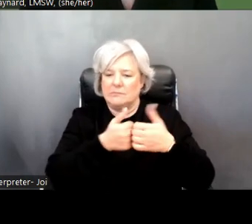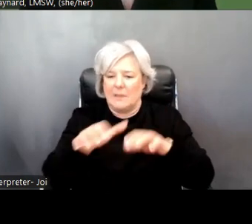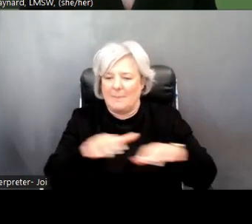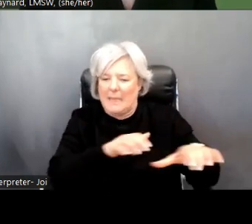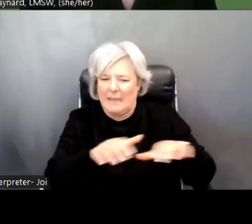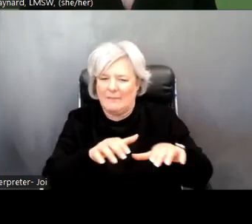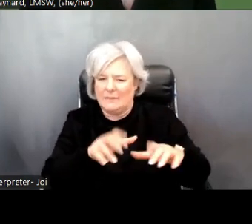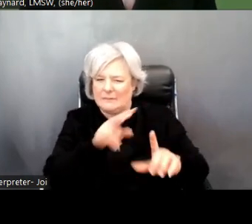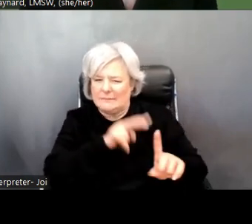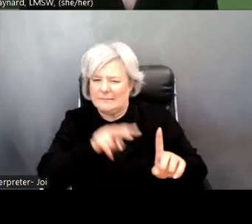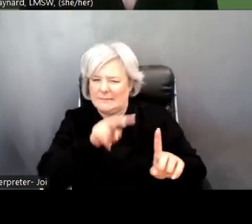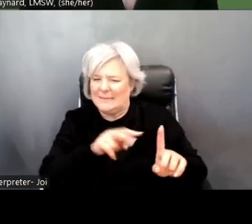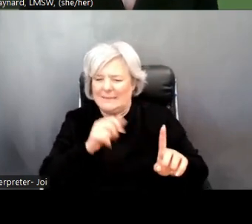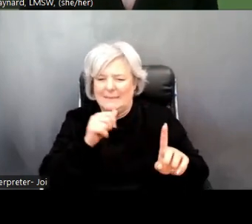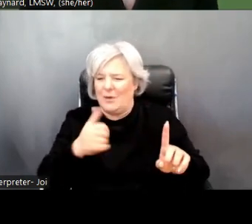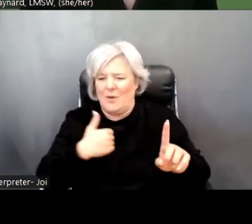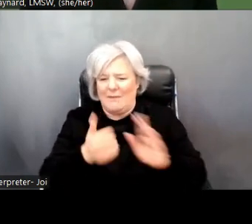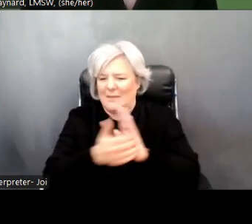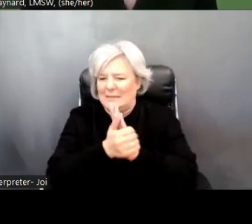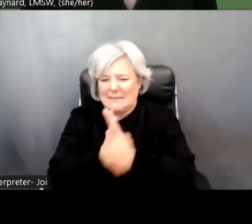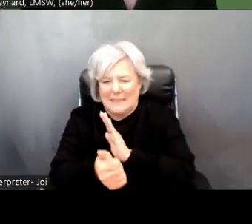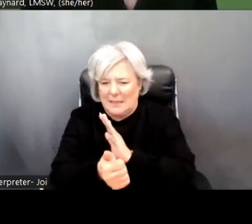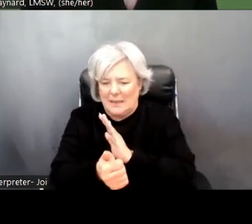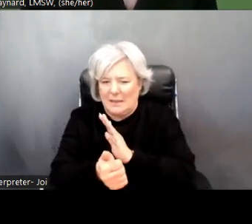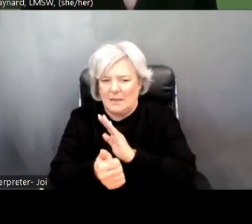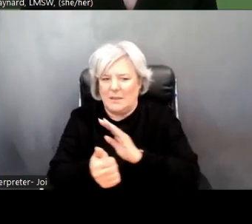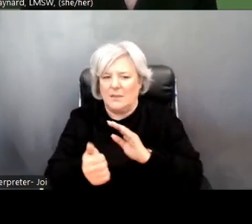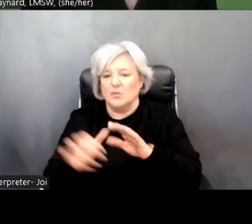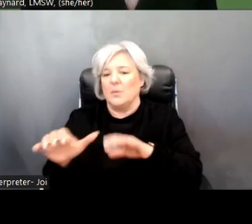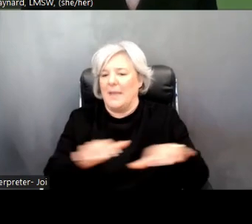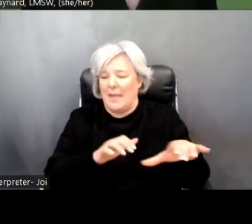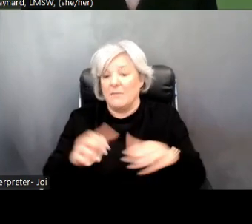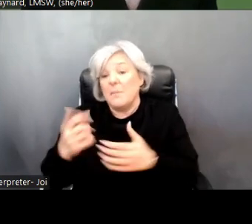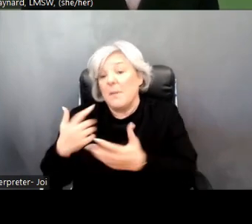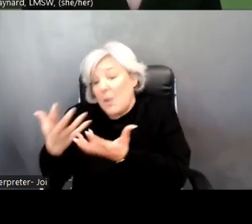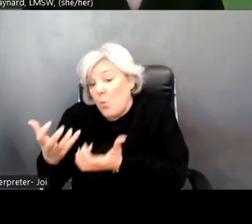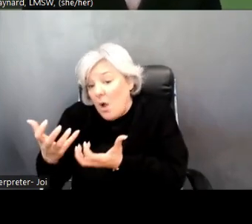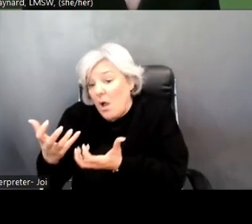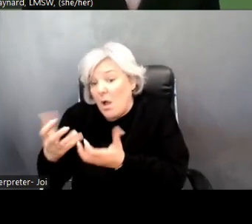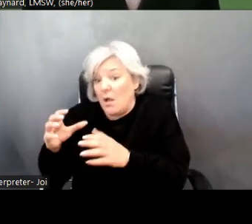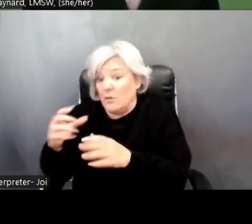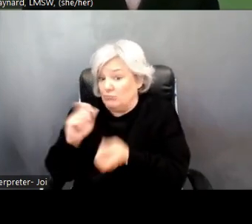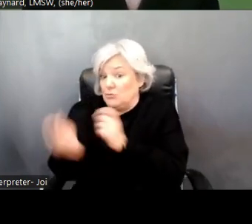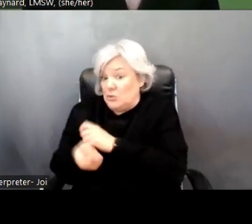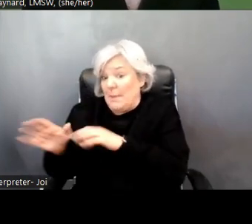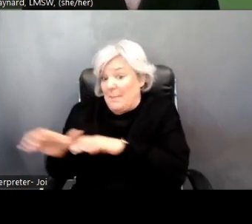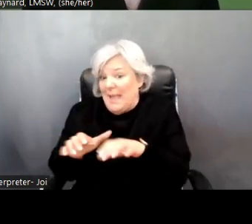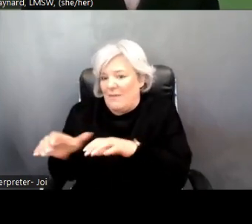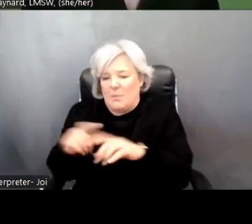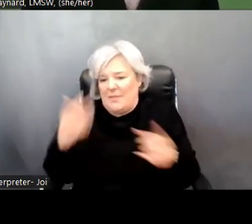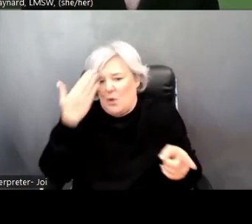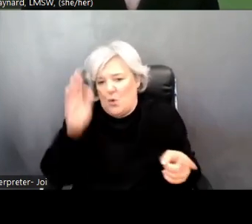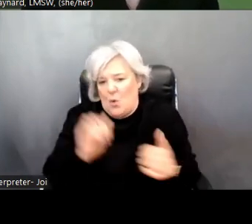when a child lacks the skill, not the will, to behave in certain ways. So CPS focuses on building skills